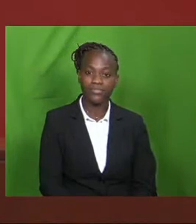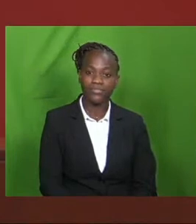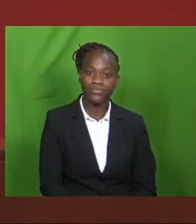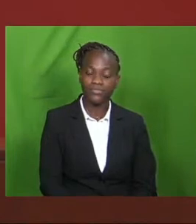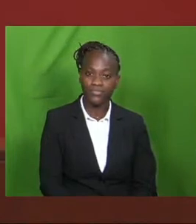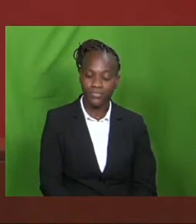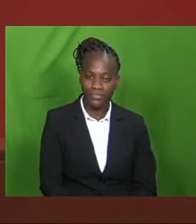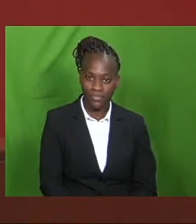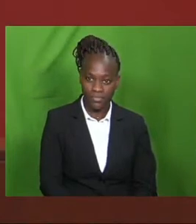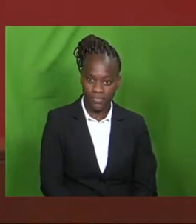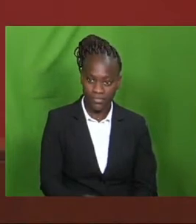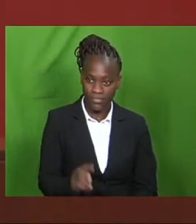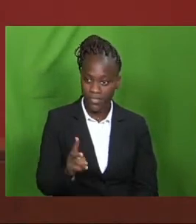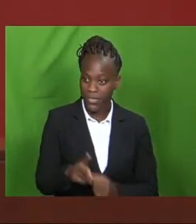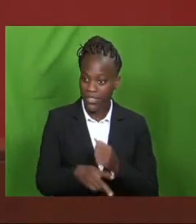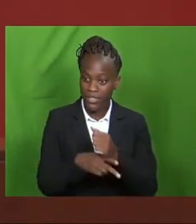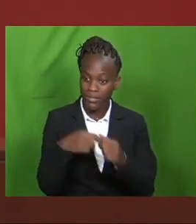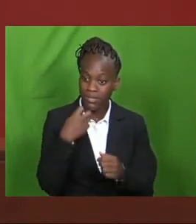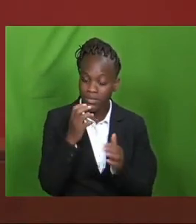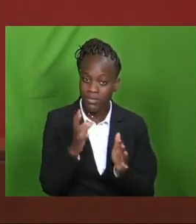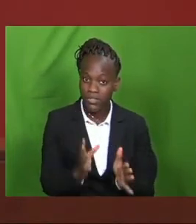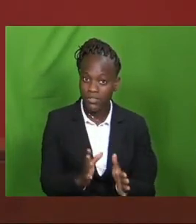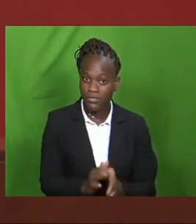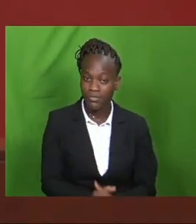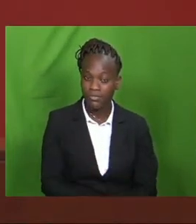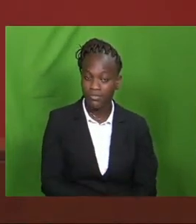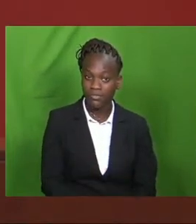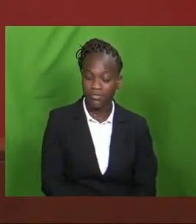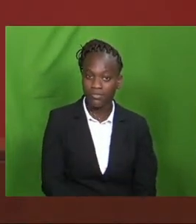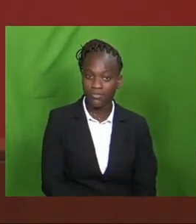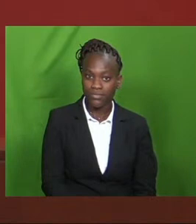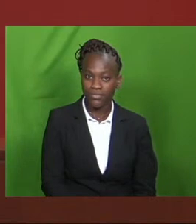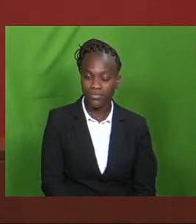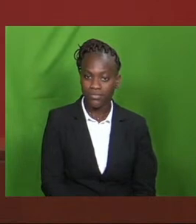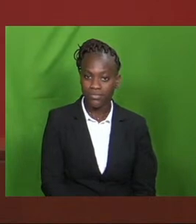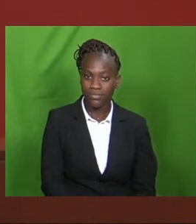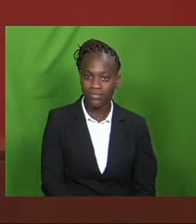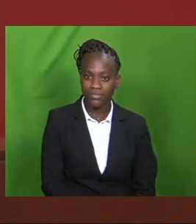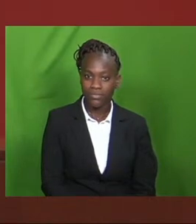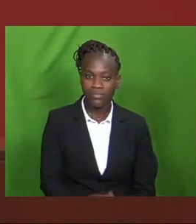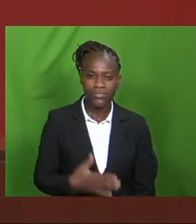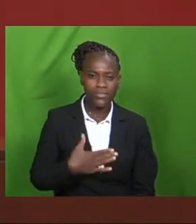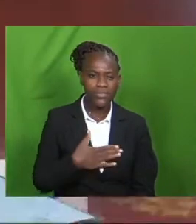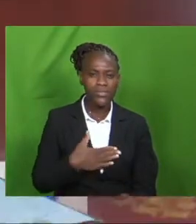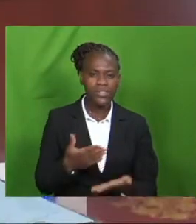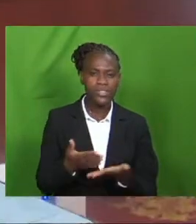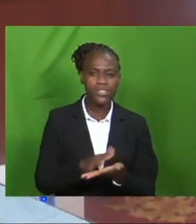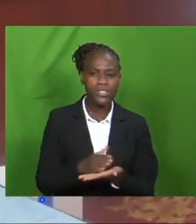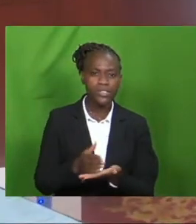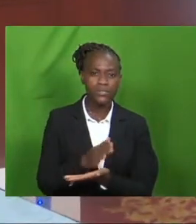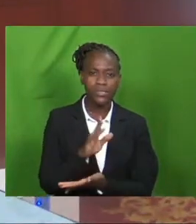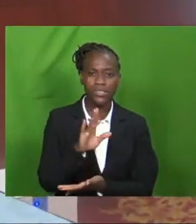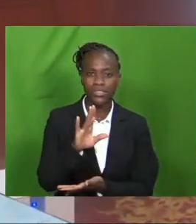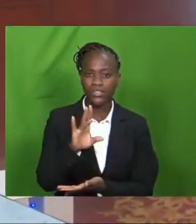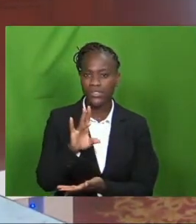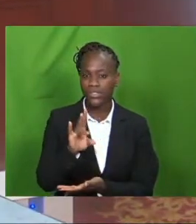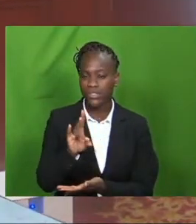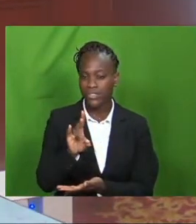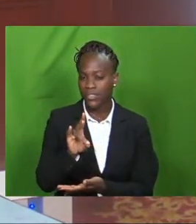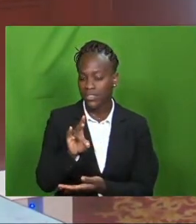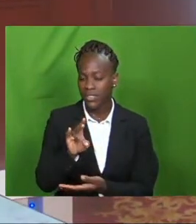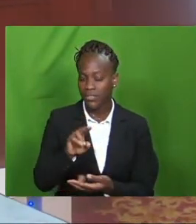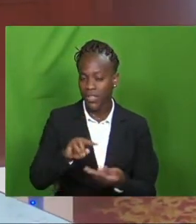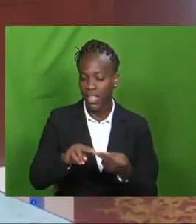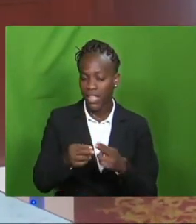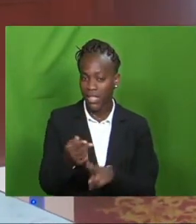Yes, Second Deputy Speaker. Right, Honorable Speaker, page 7, item 13